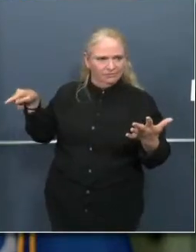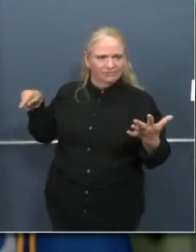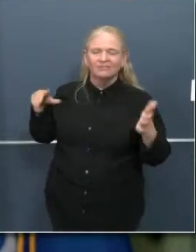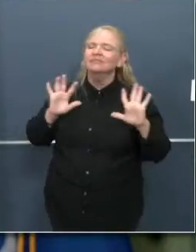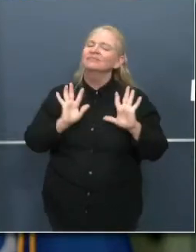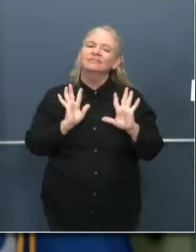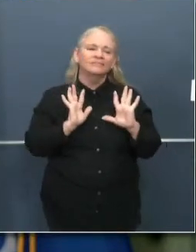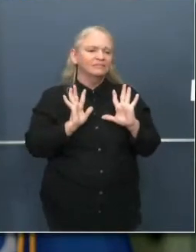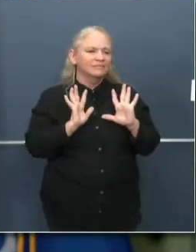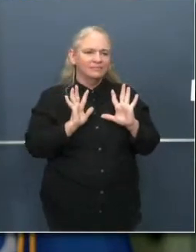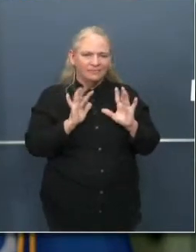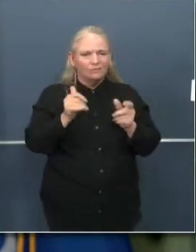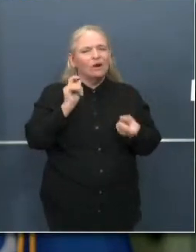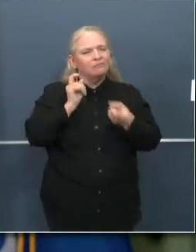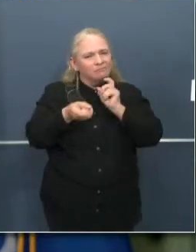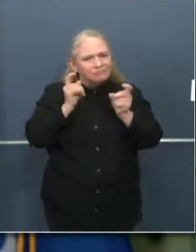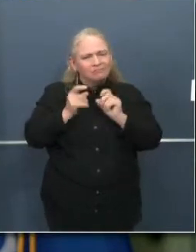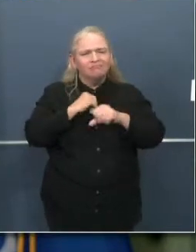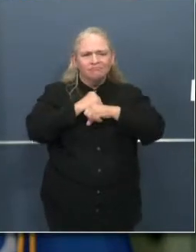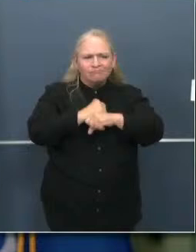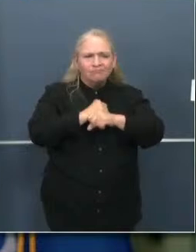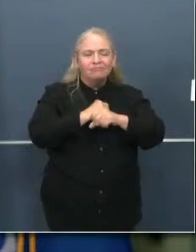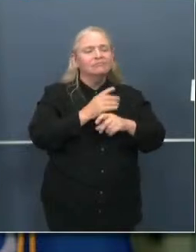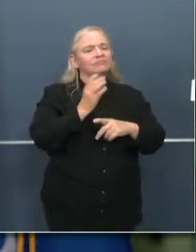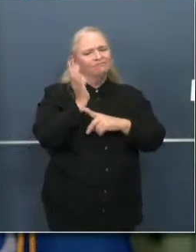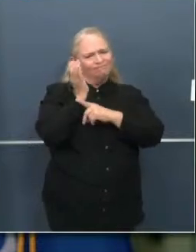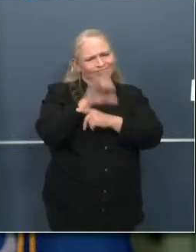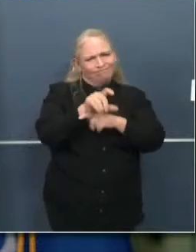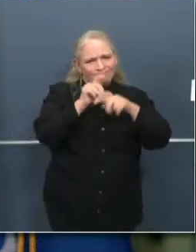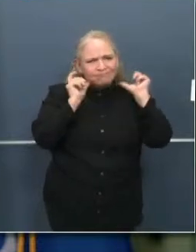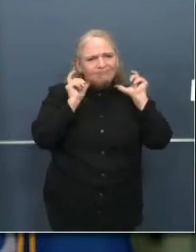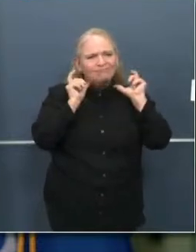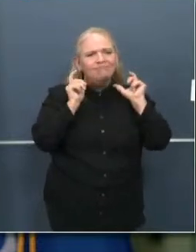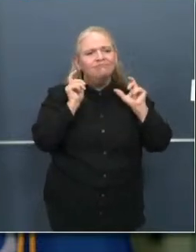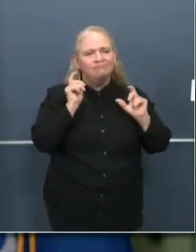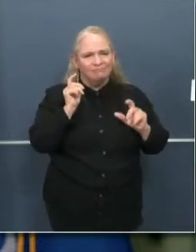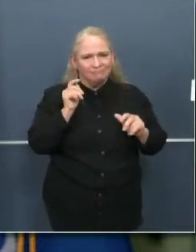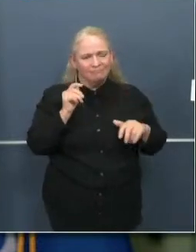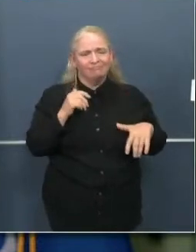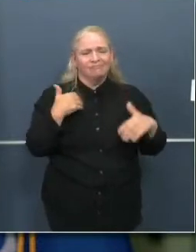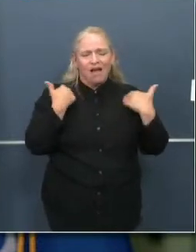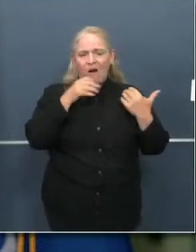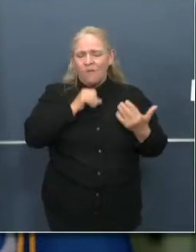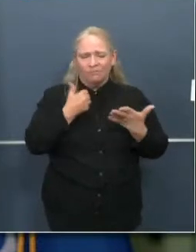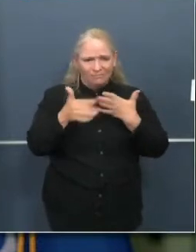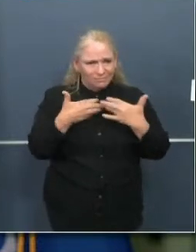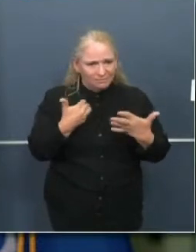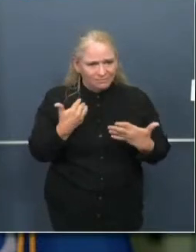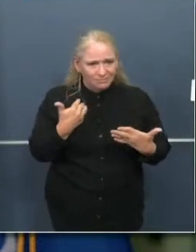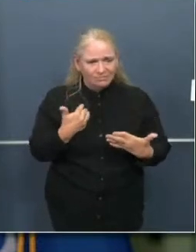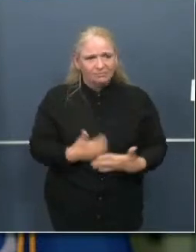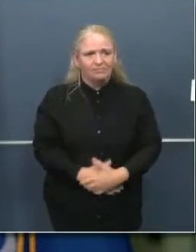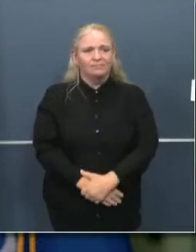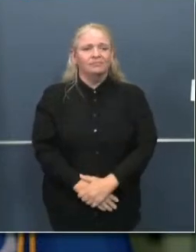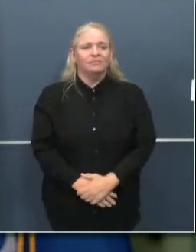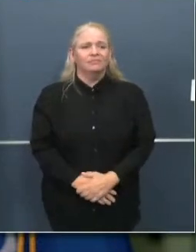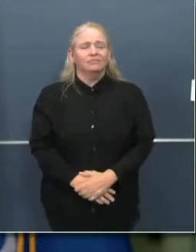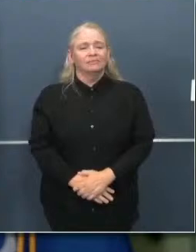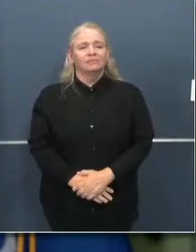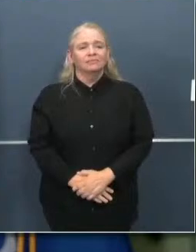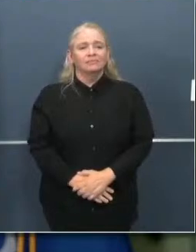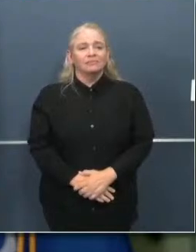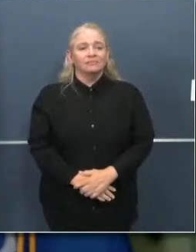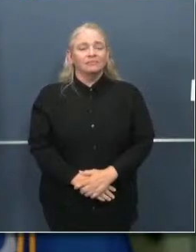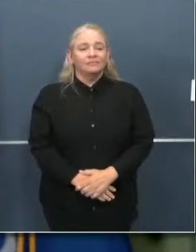extent one needs to be punitive, to enforce with fines and codes and regulatory oversight. And